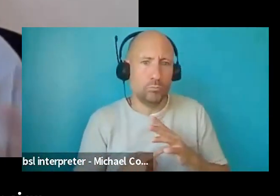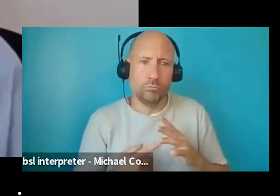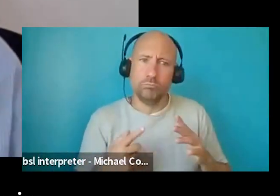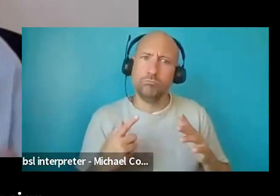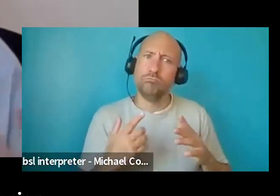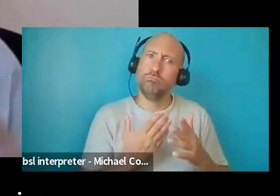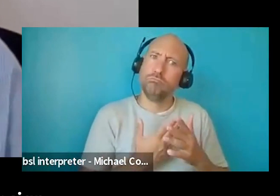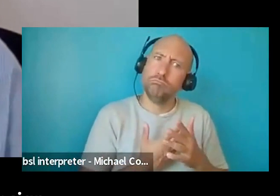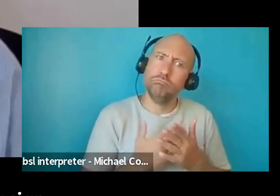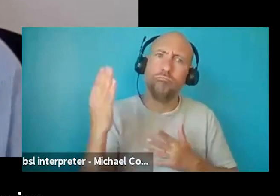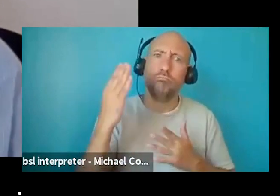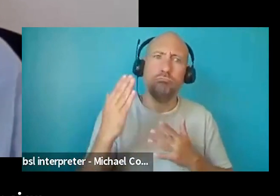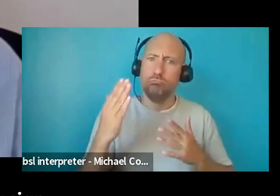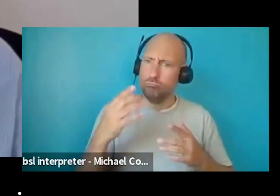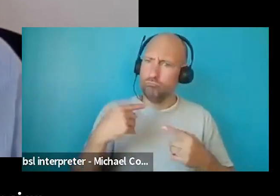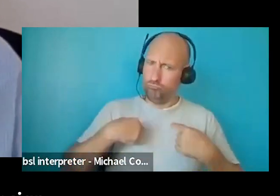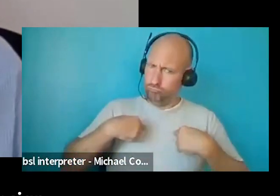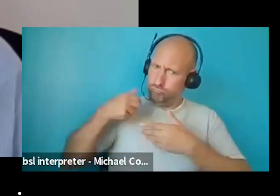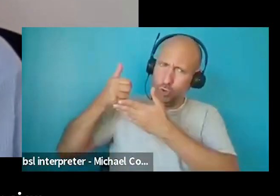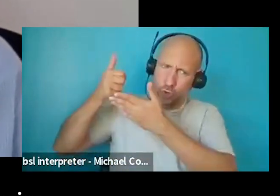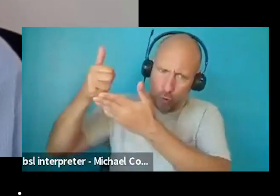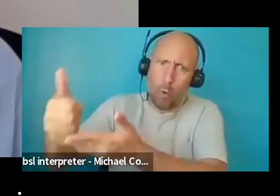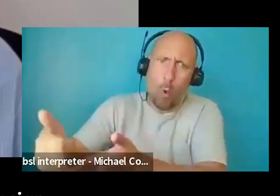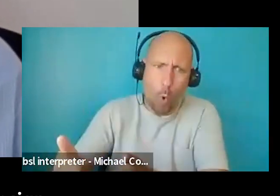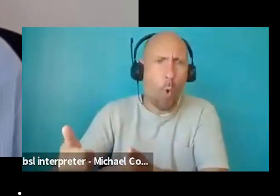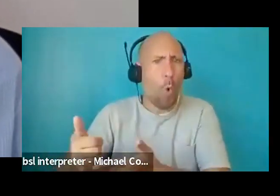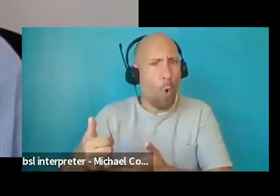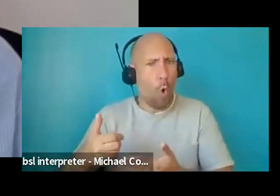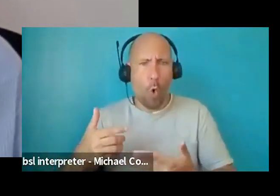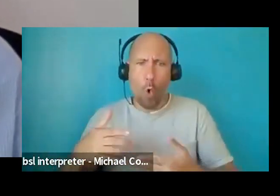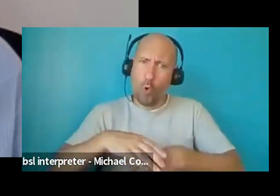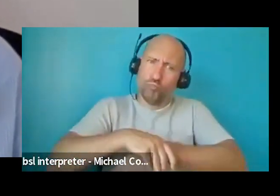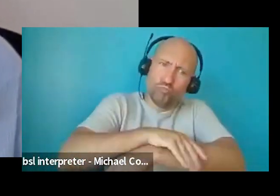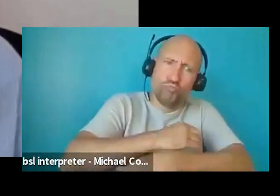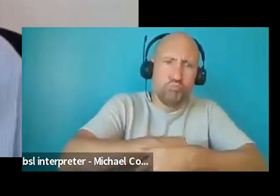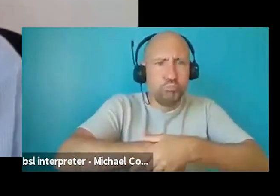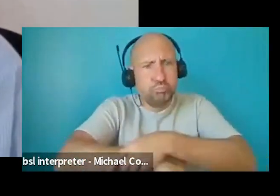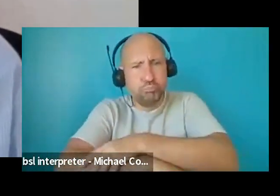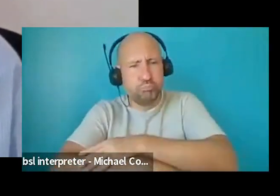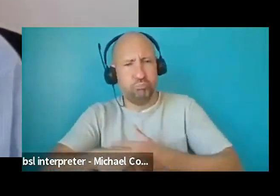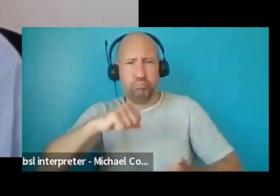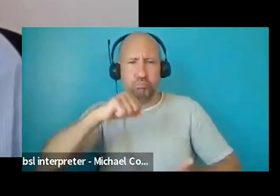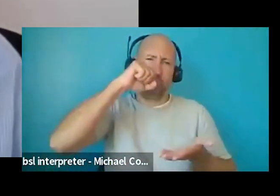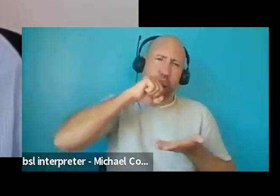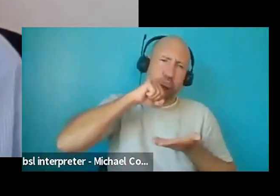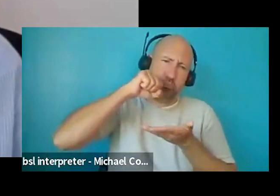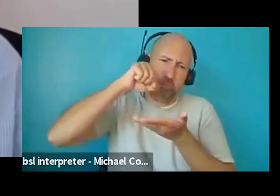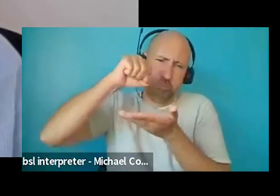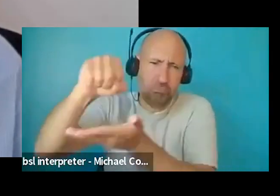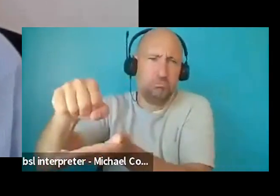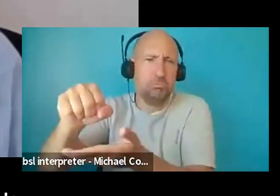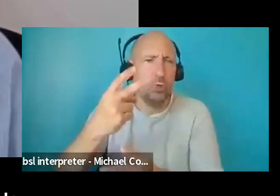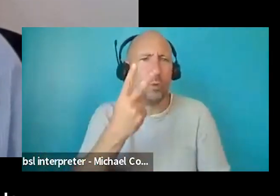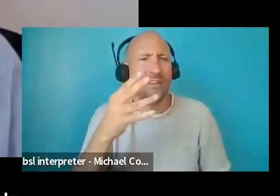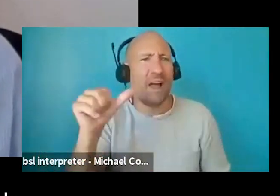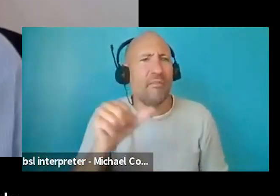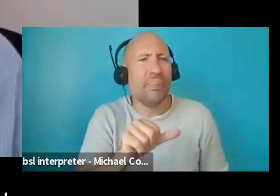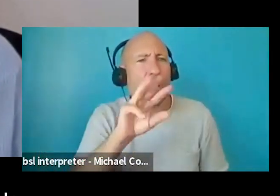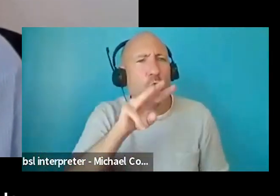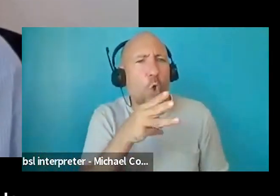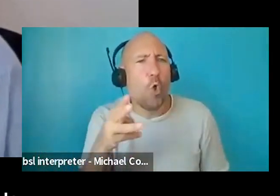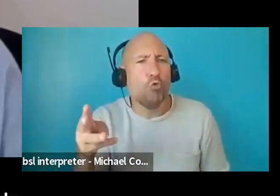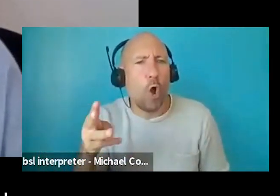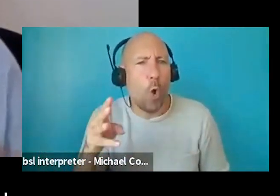clear sign of the support in a practical way with a budget of 25,000 euros per